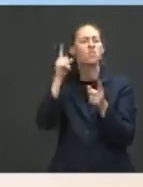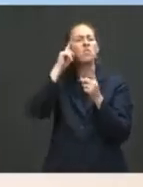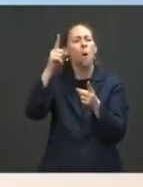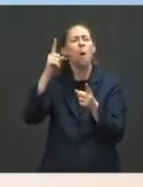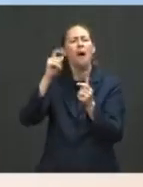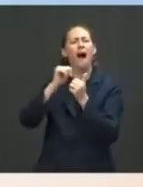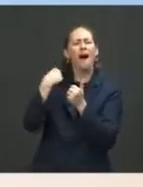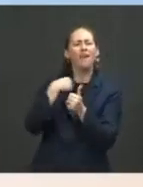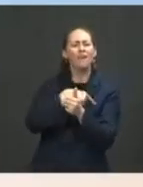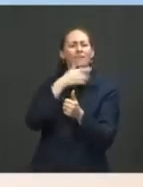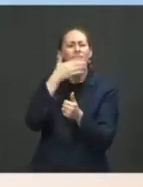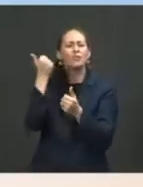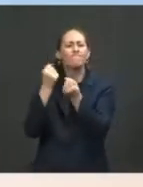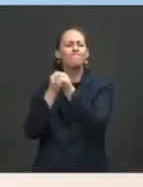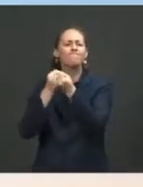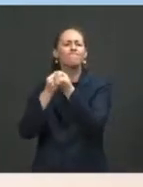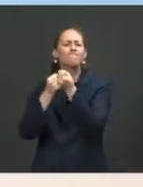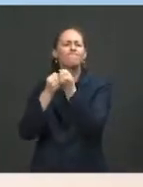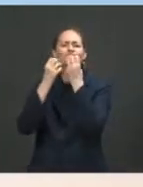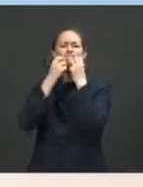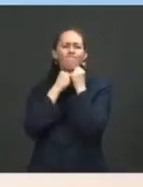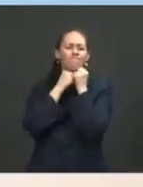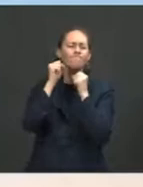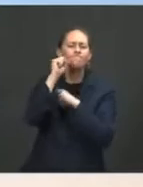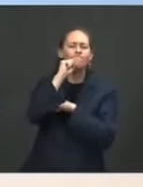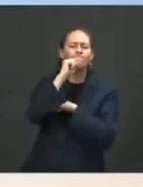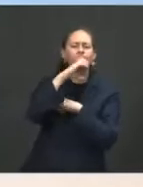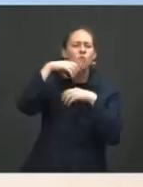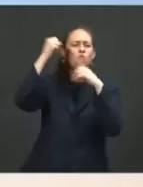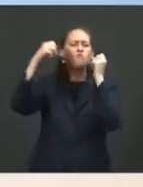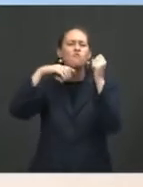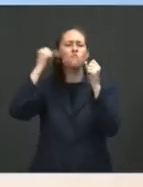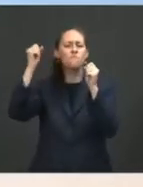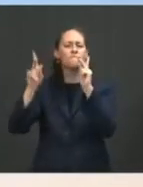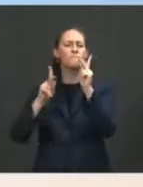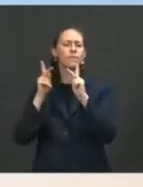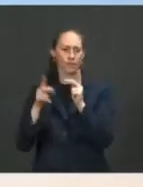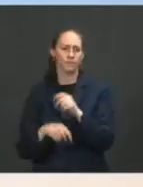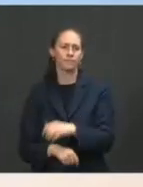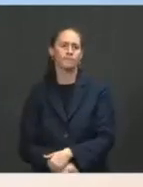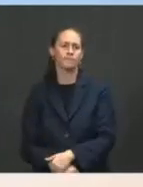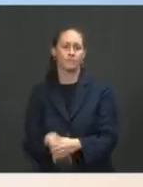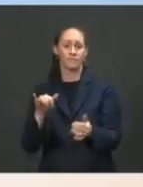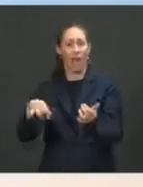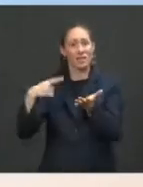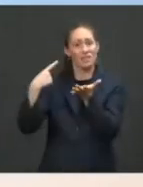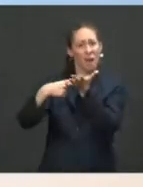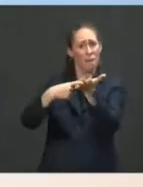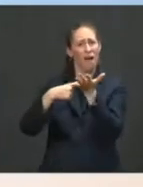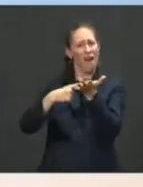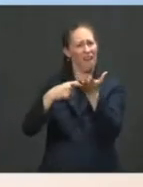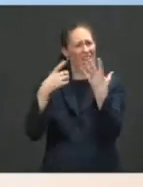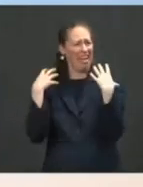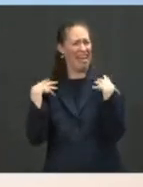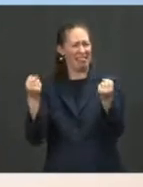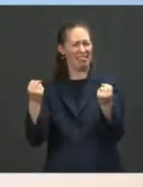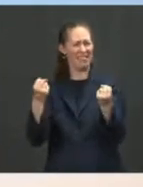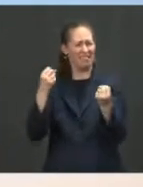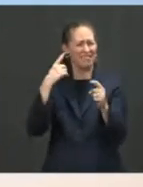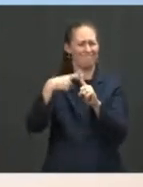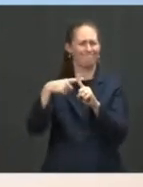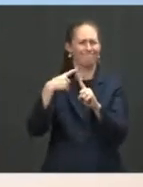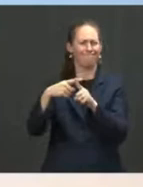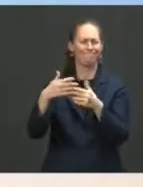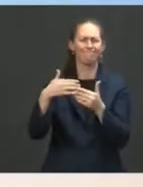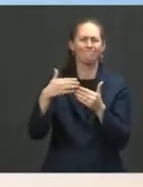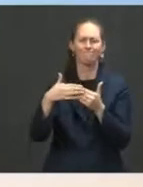continue to be fully engaged, but we understand this is a healthy debate, and we're confident about the path forward. Have you been able to reach out to some of those moderate lawmakers